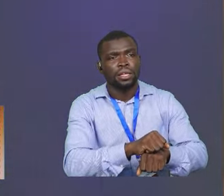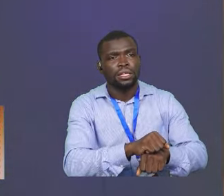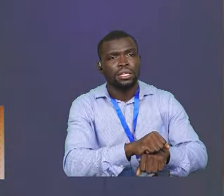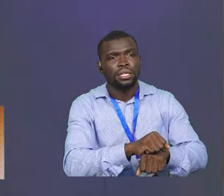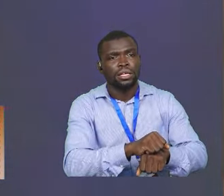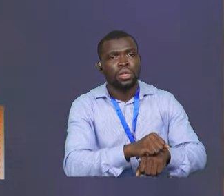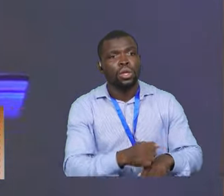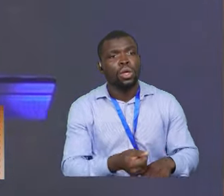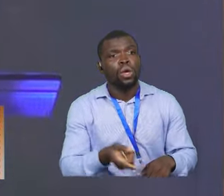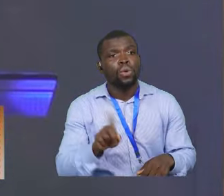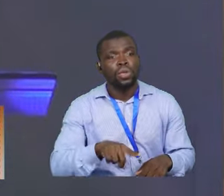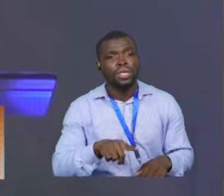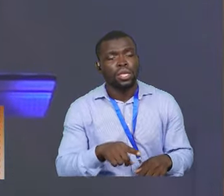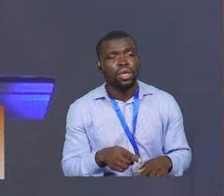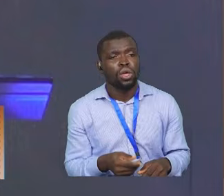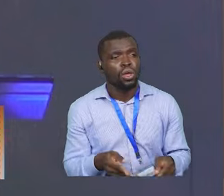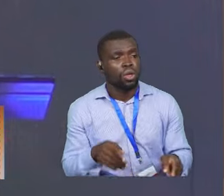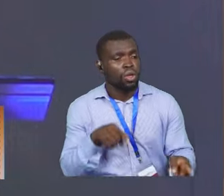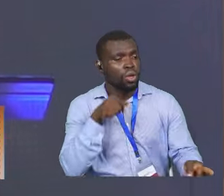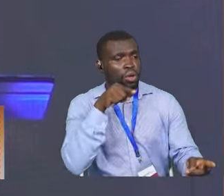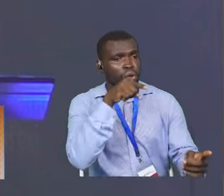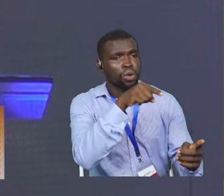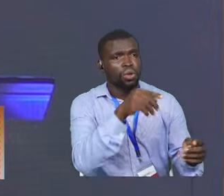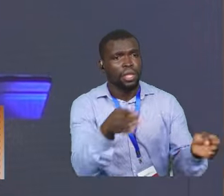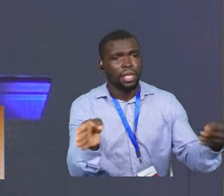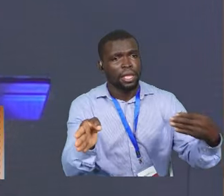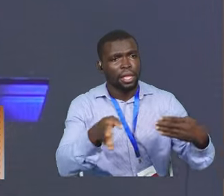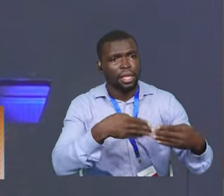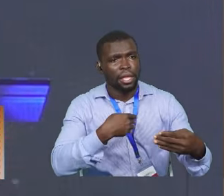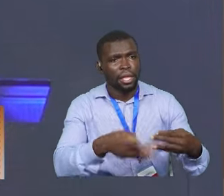Immediately when he got to his gate,